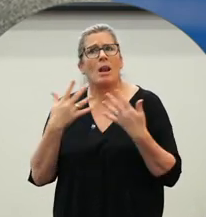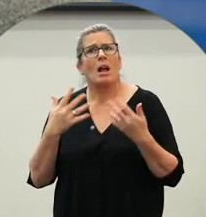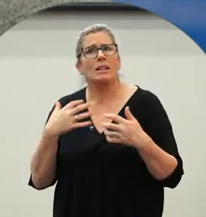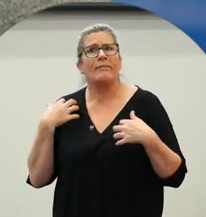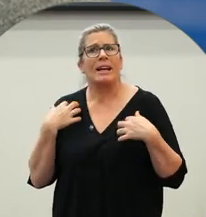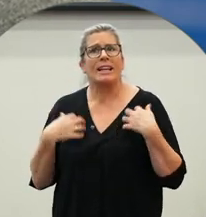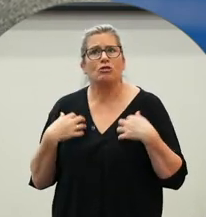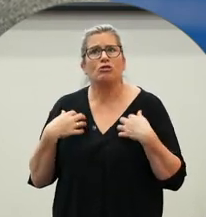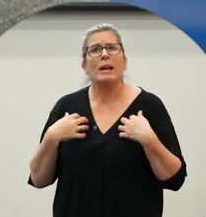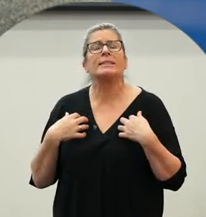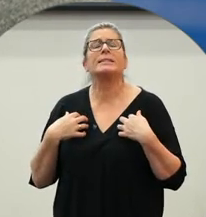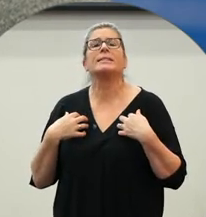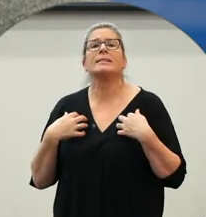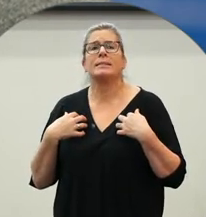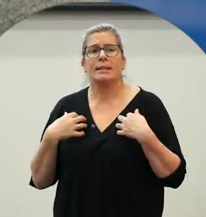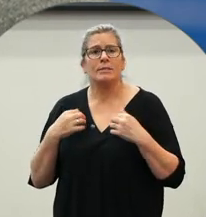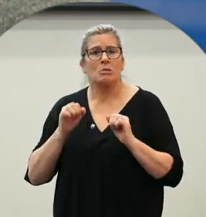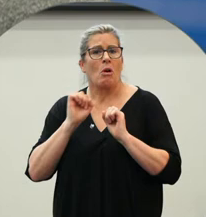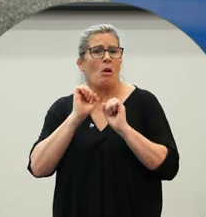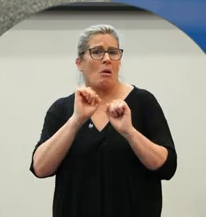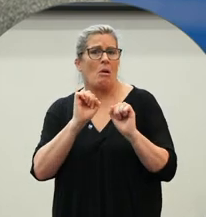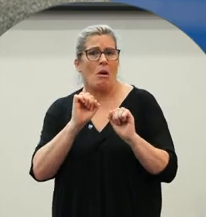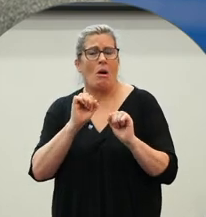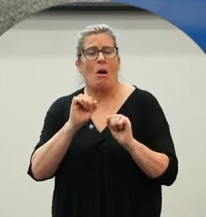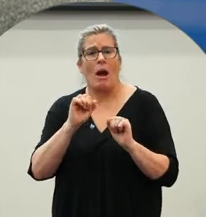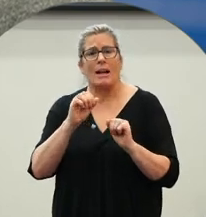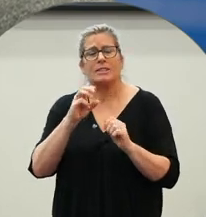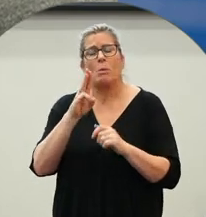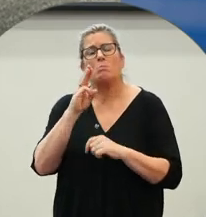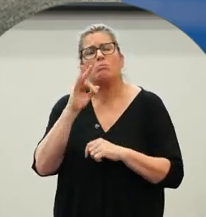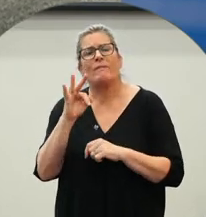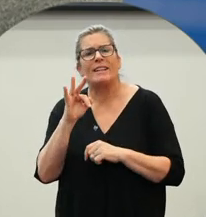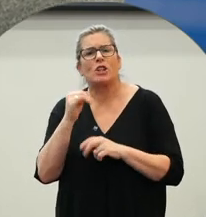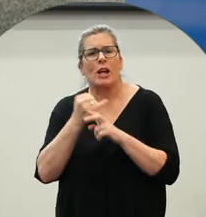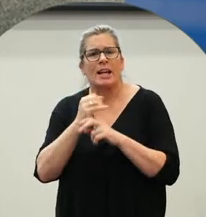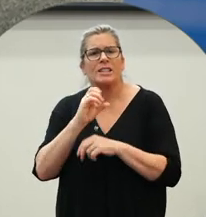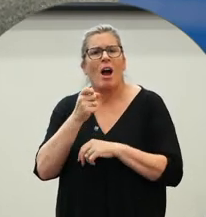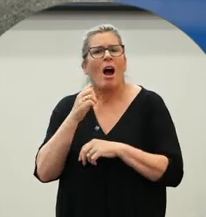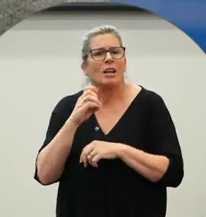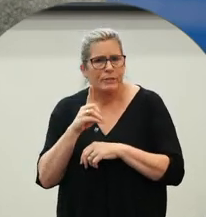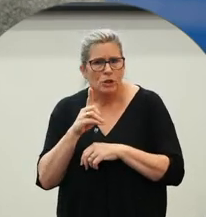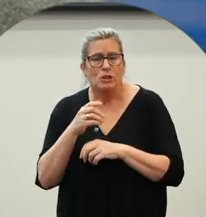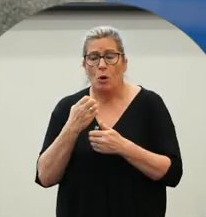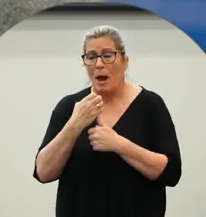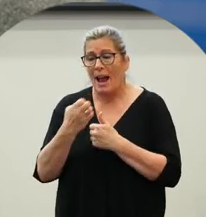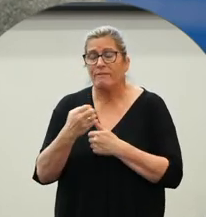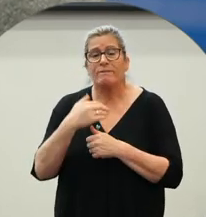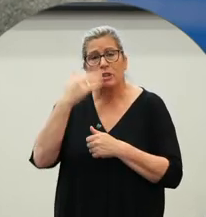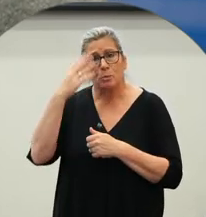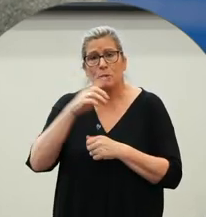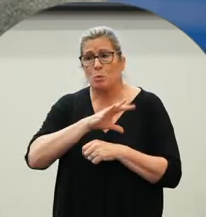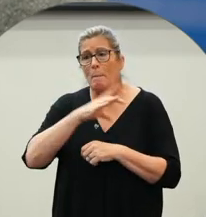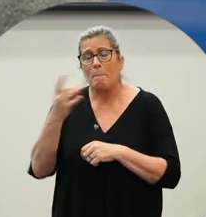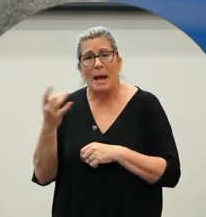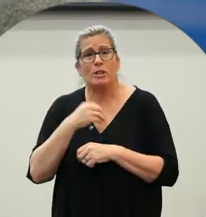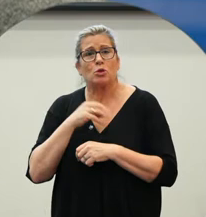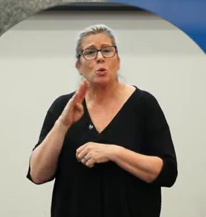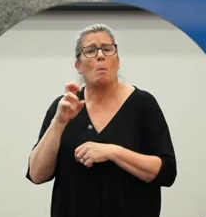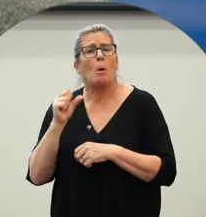her as a professor at Oxford, and she every year, every summer, she went back to